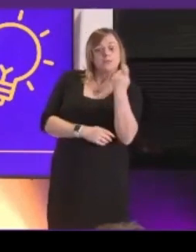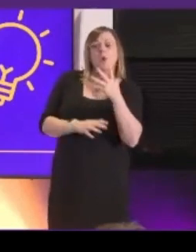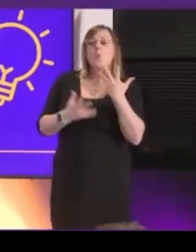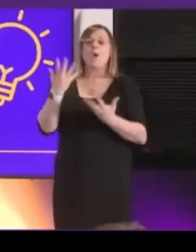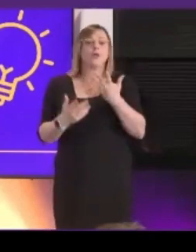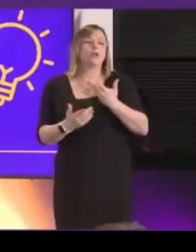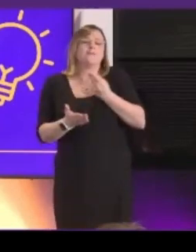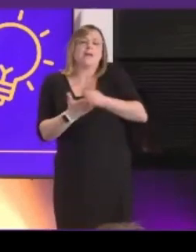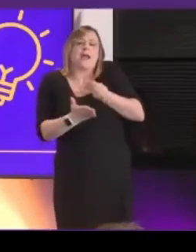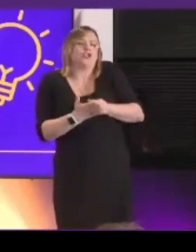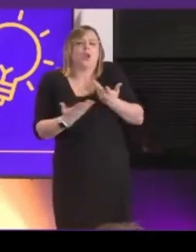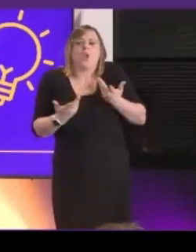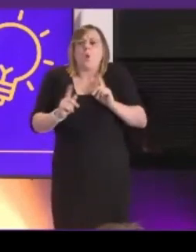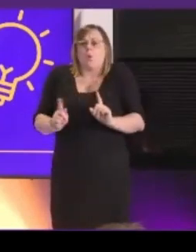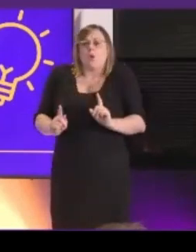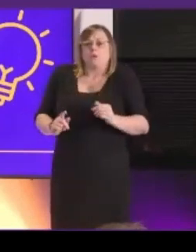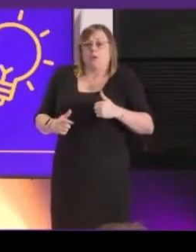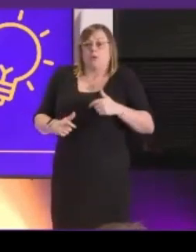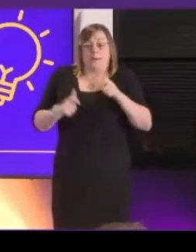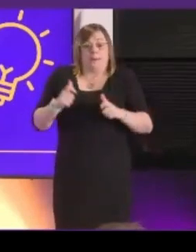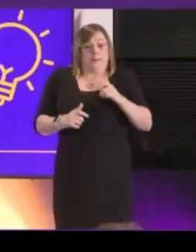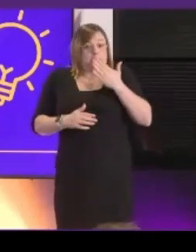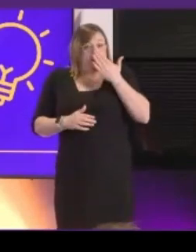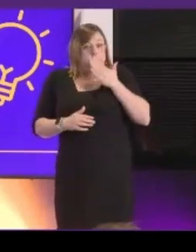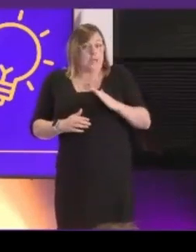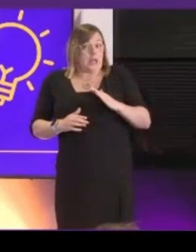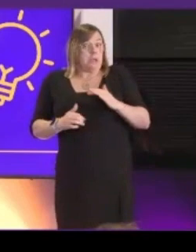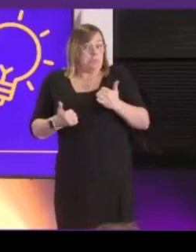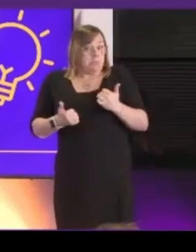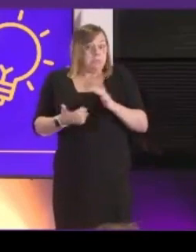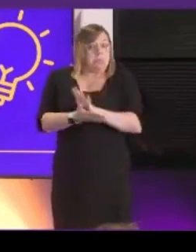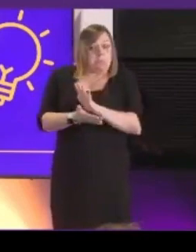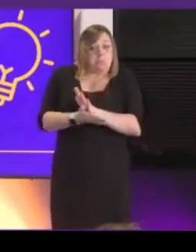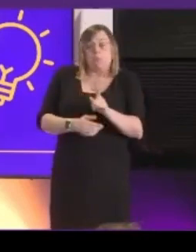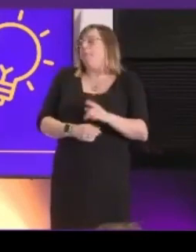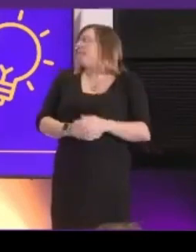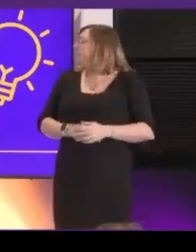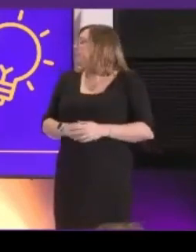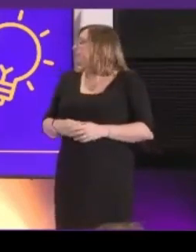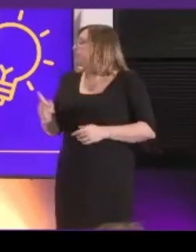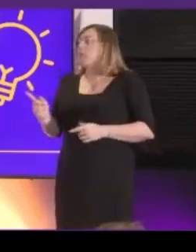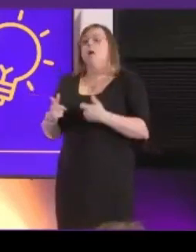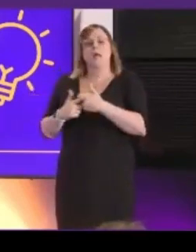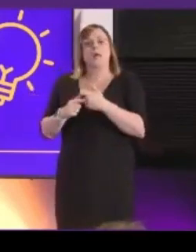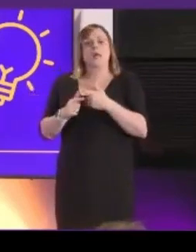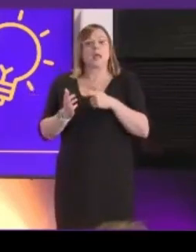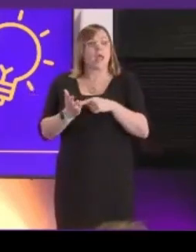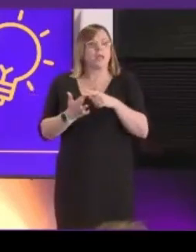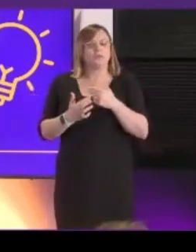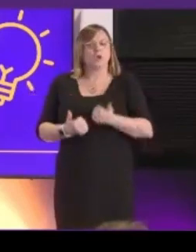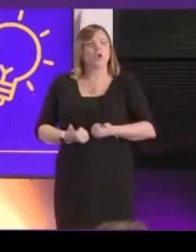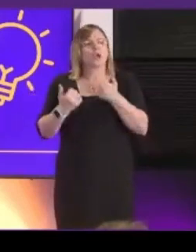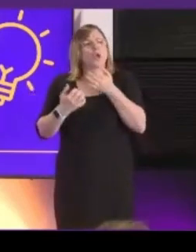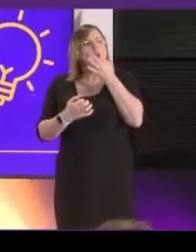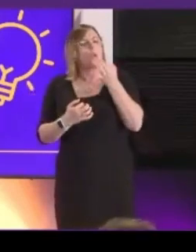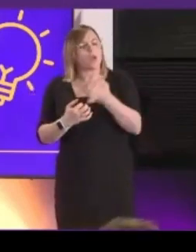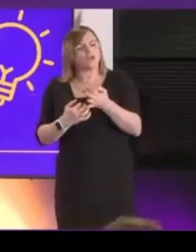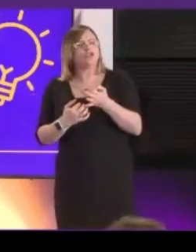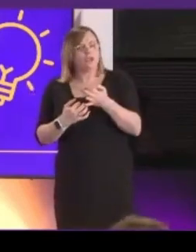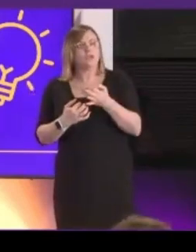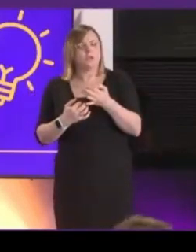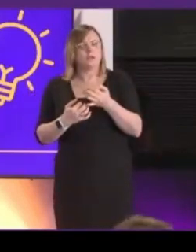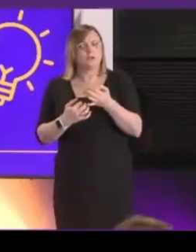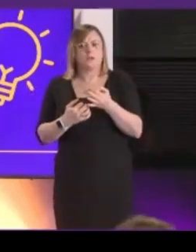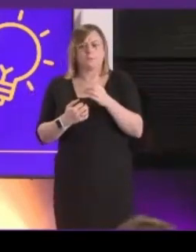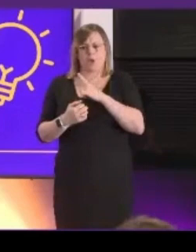or otherwise, that people are seen to be. Kate, did you want to? Yeah, it is a great question, and it goes to the heart of what